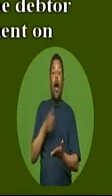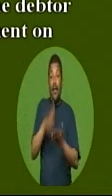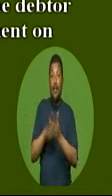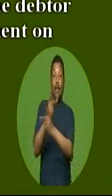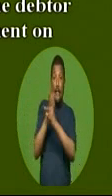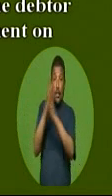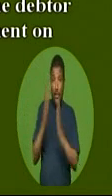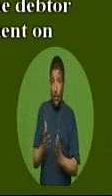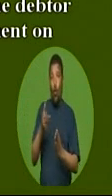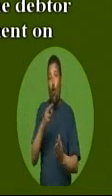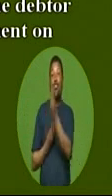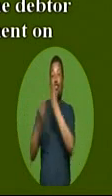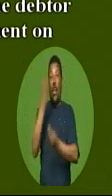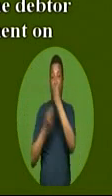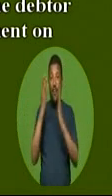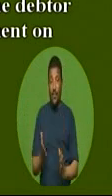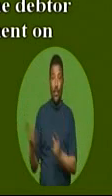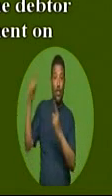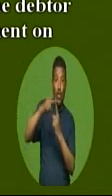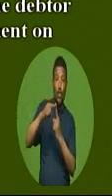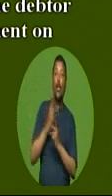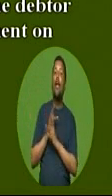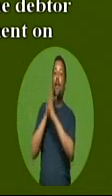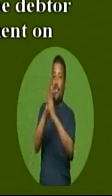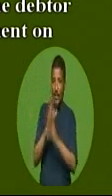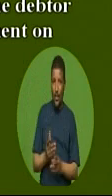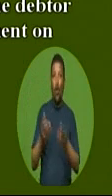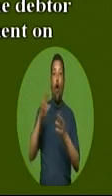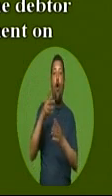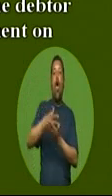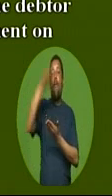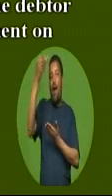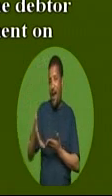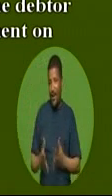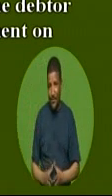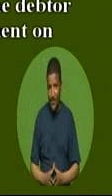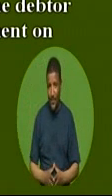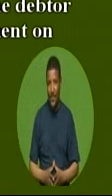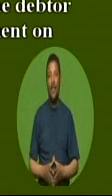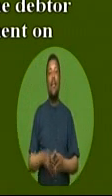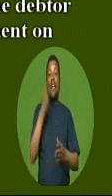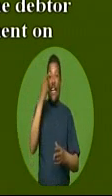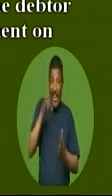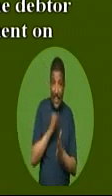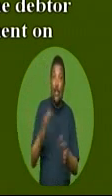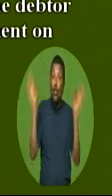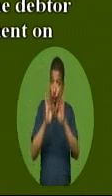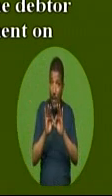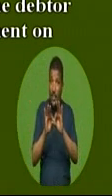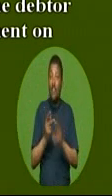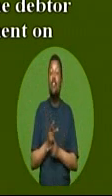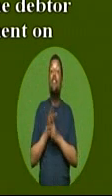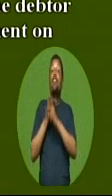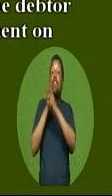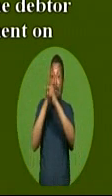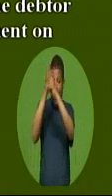creditor or a seller to a debtor or a buyer. It requires the debtor